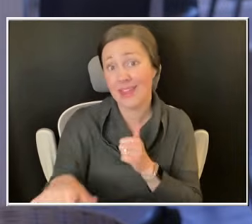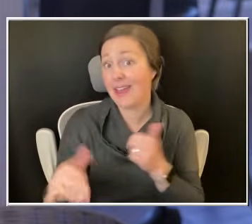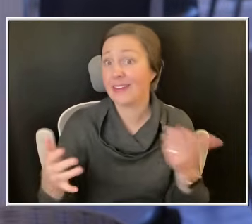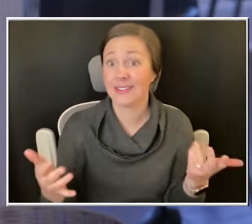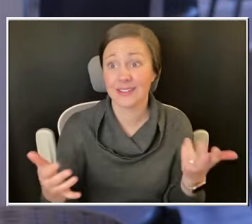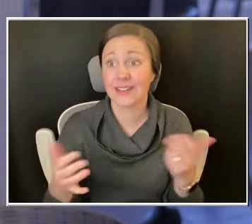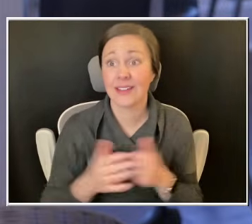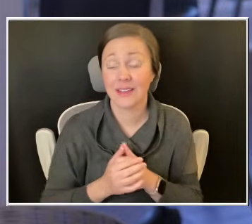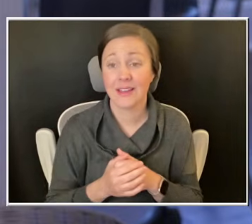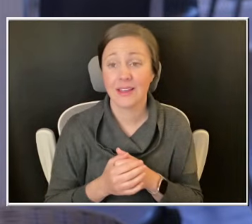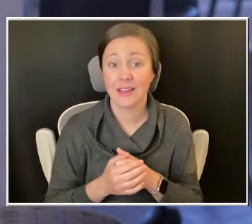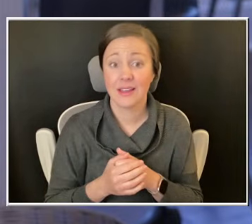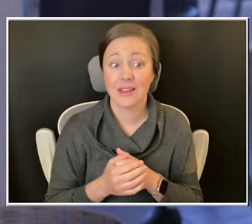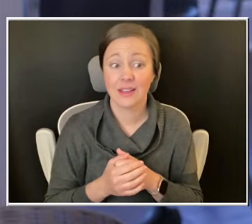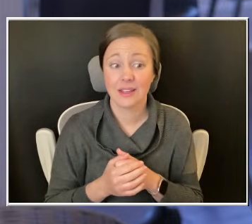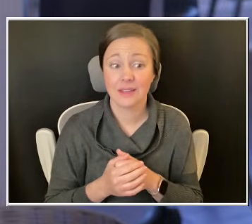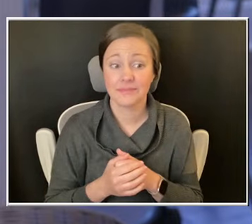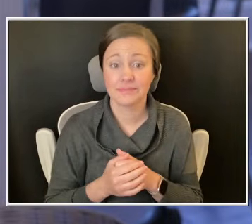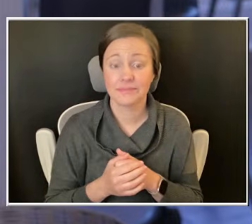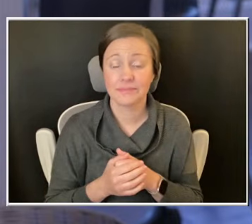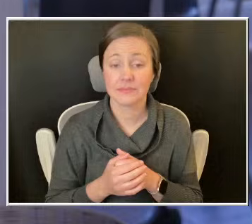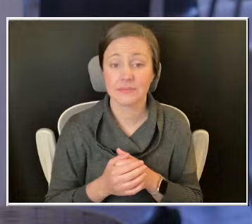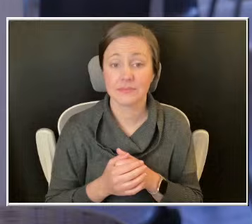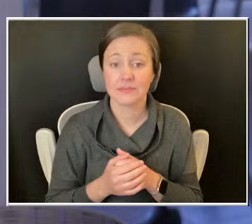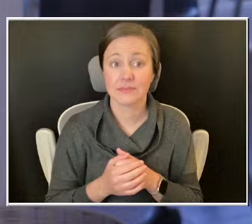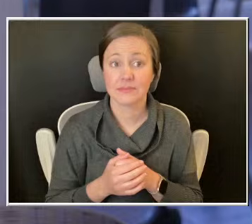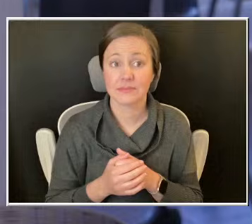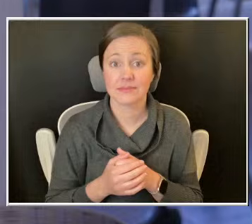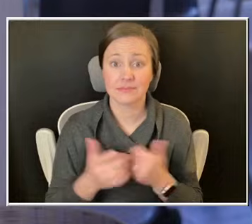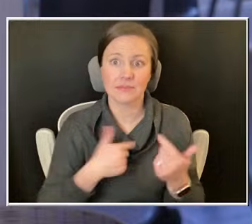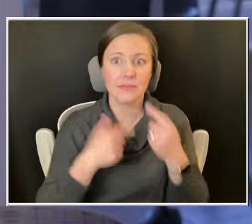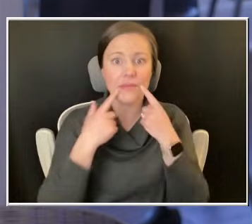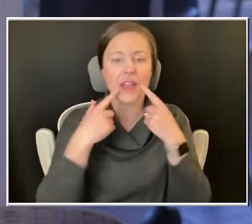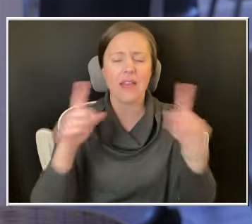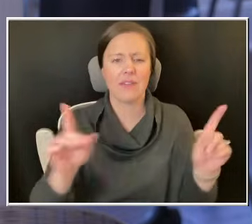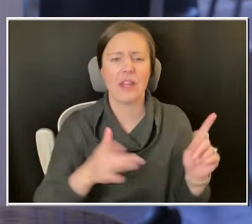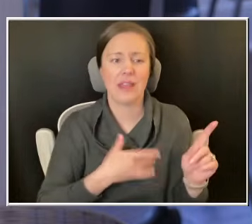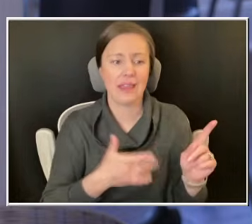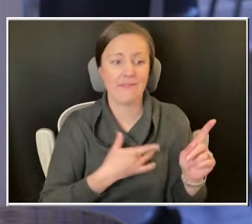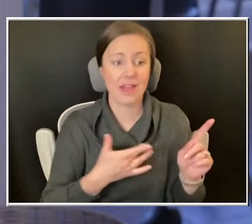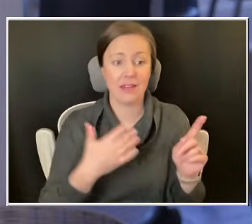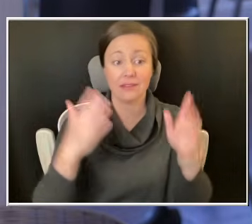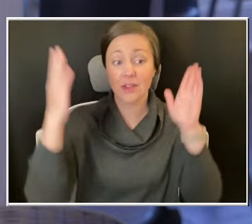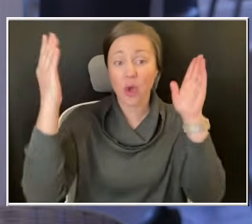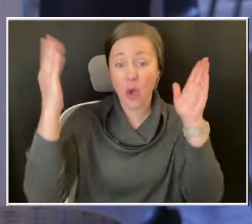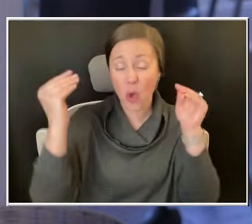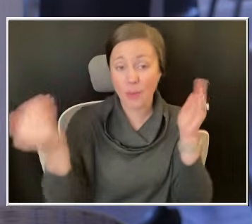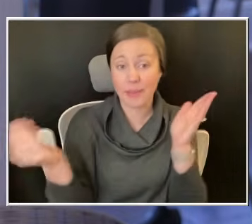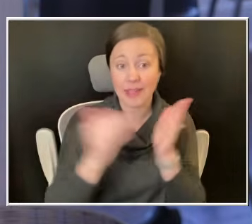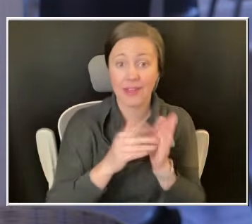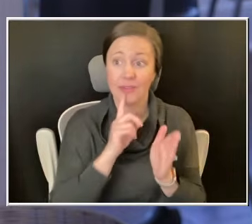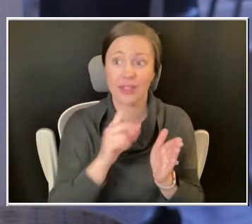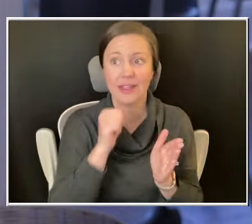And I finally felt the feeling of hope again. which I haven't had in a very long